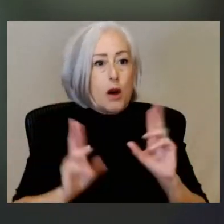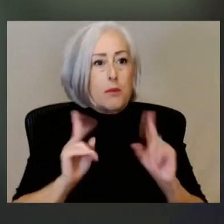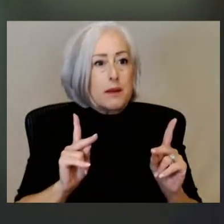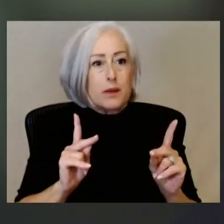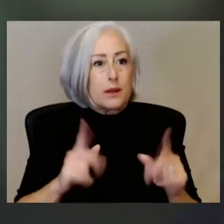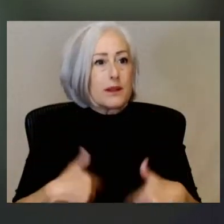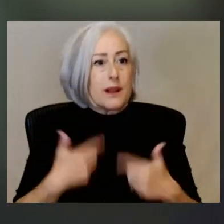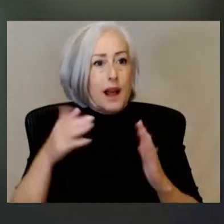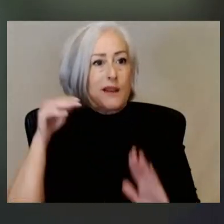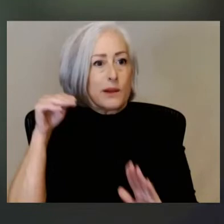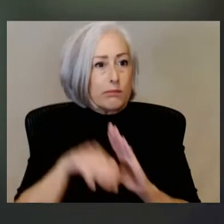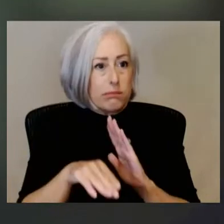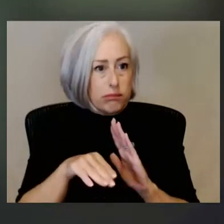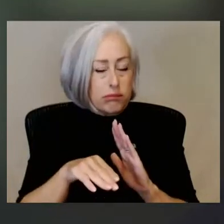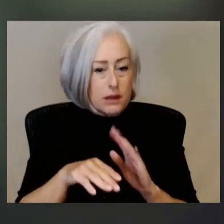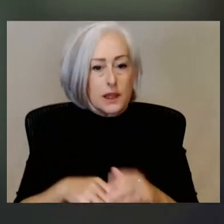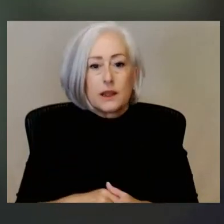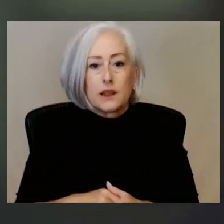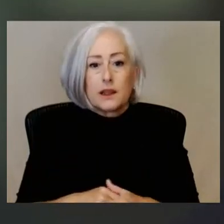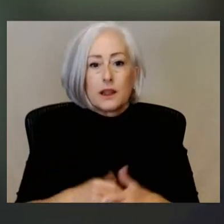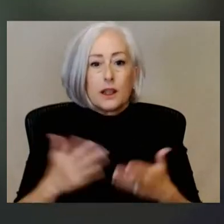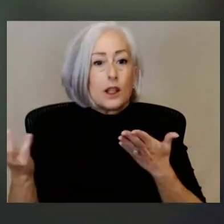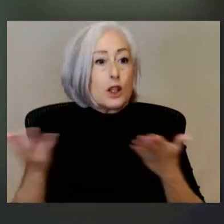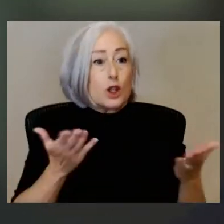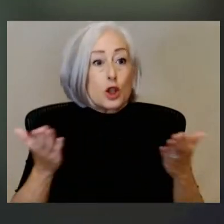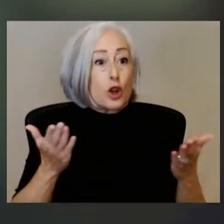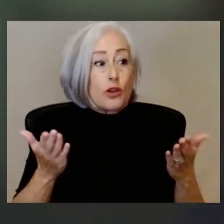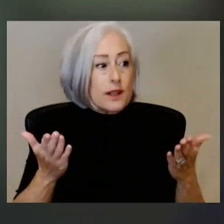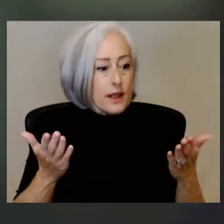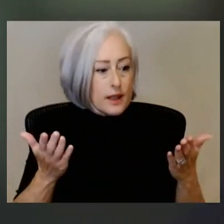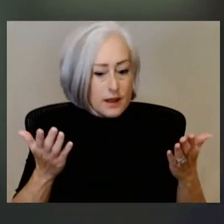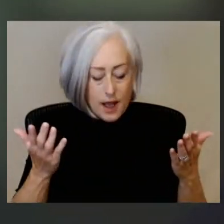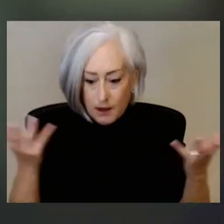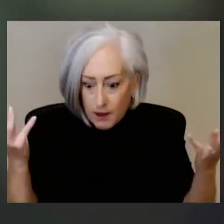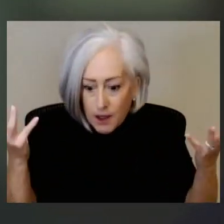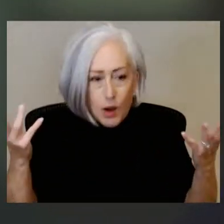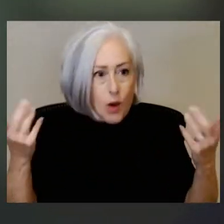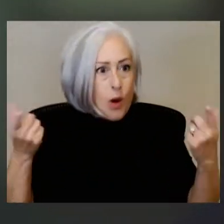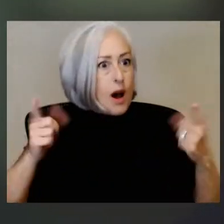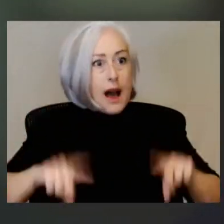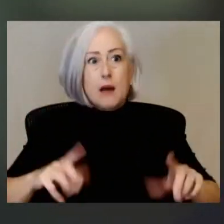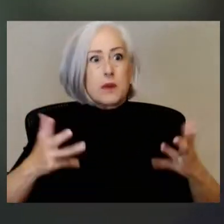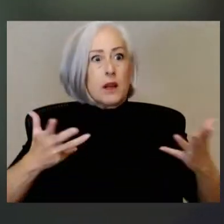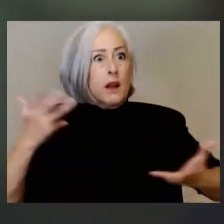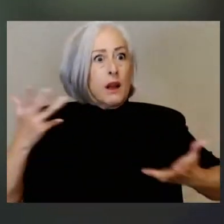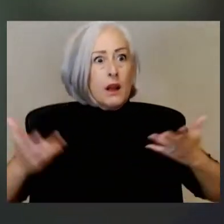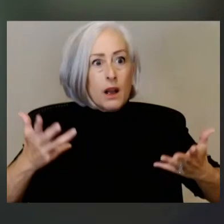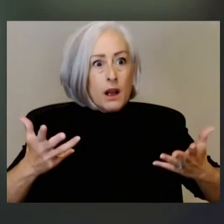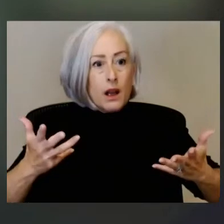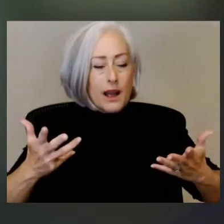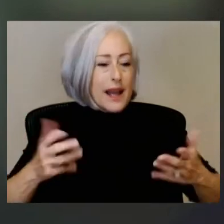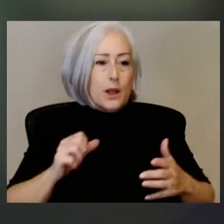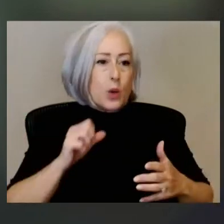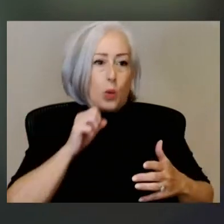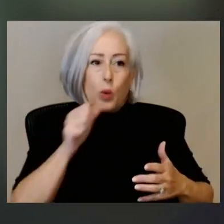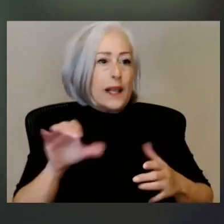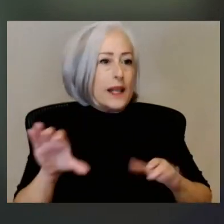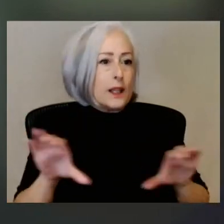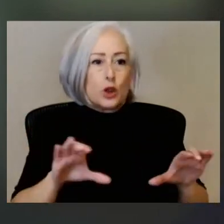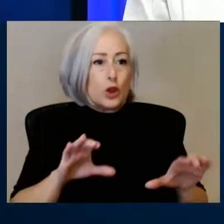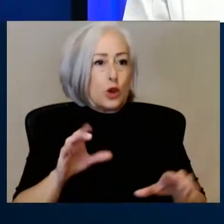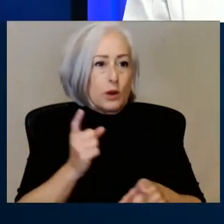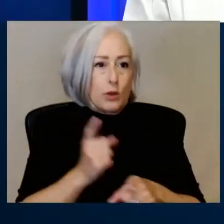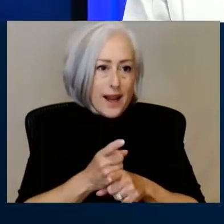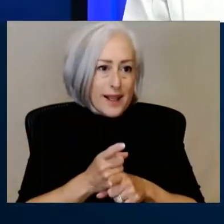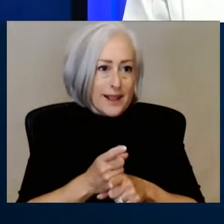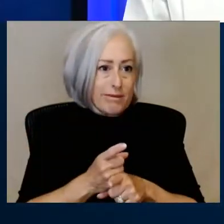So services were taken off guard with the pandemic, and we did not get it right. We absolutely did not get it